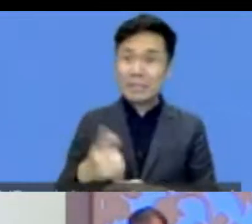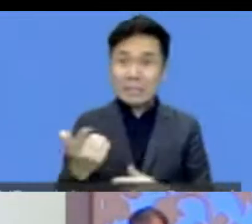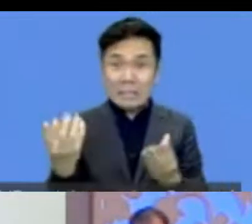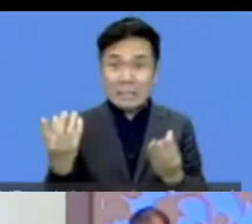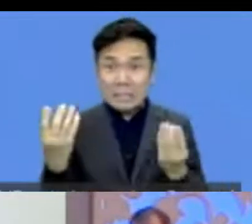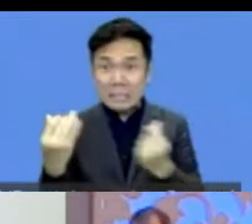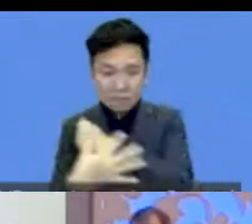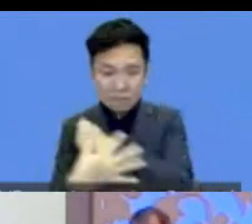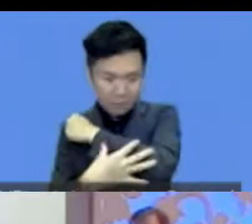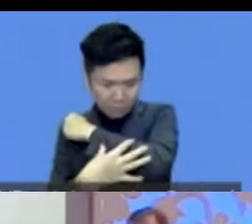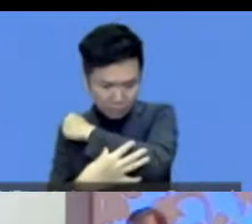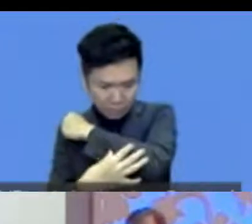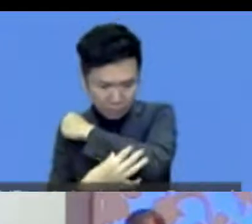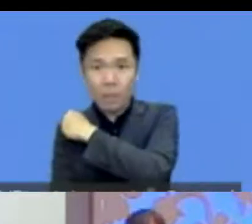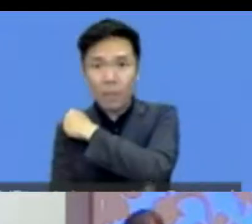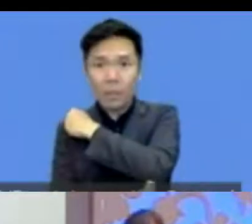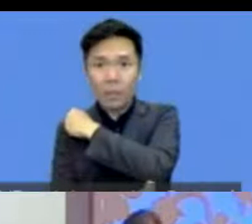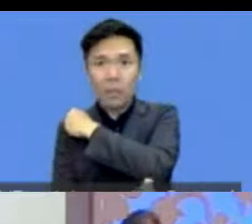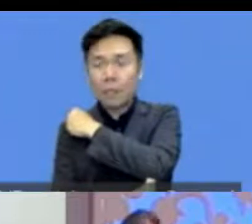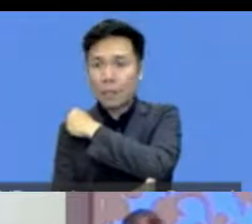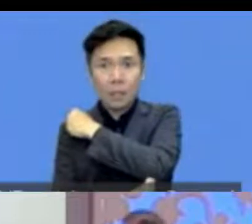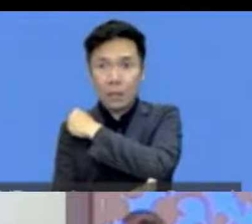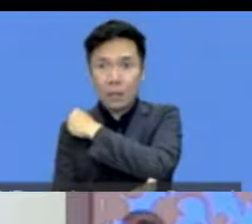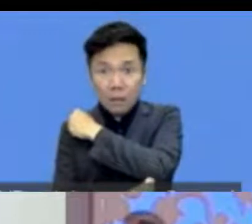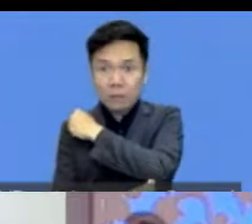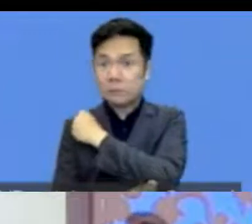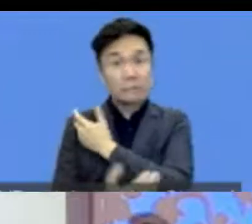be widened, and that's not very desirable.